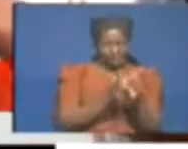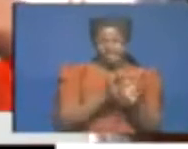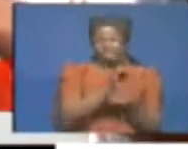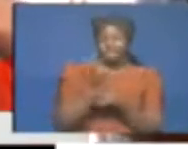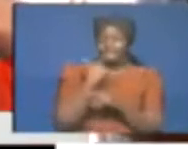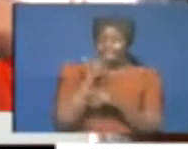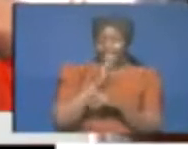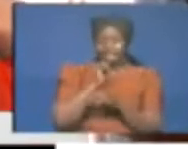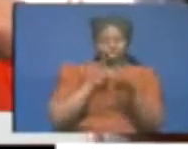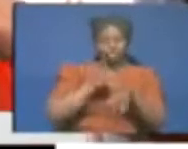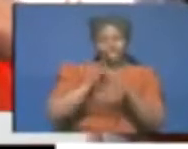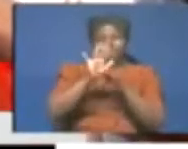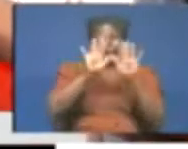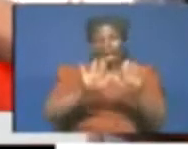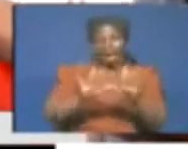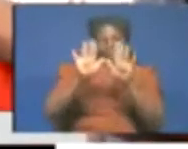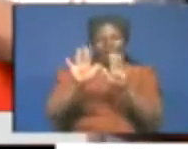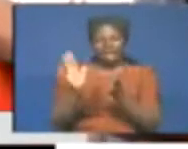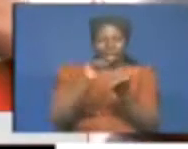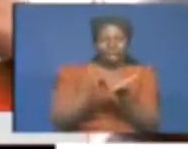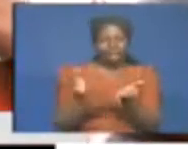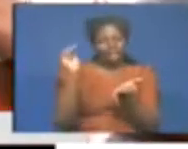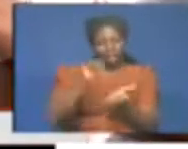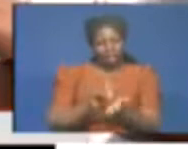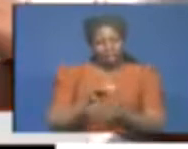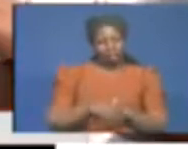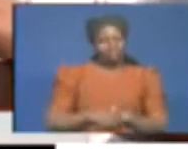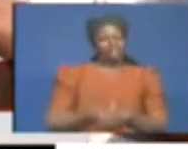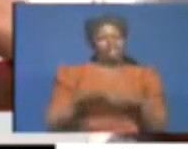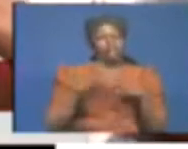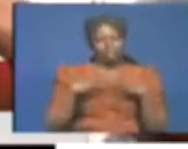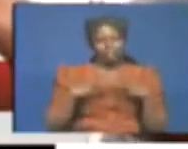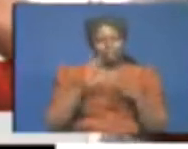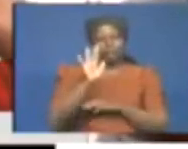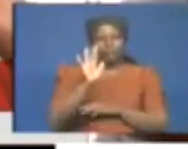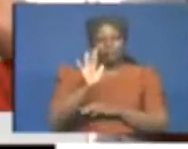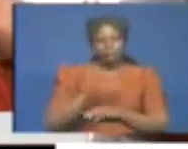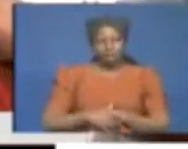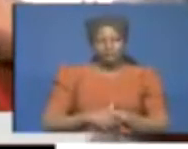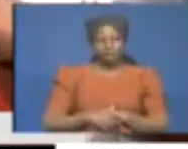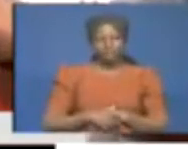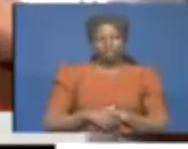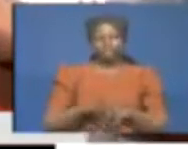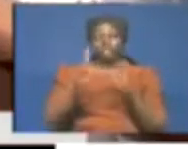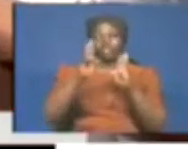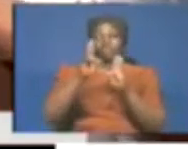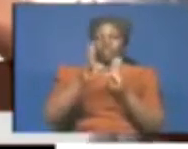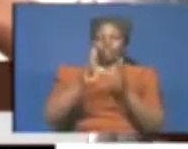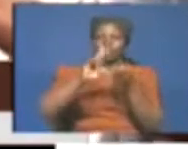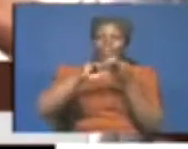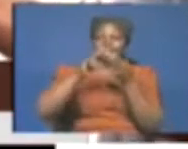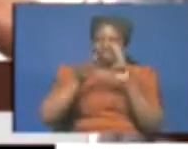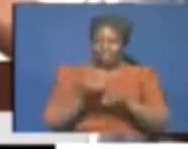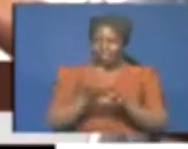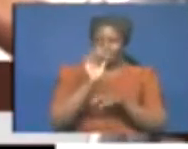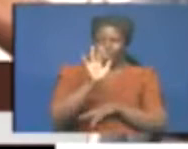your campaigns over and over again. Of your people there, their relatives are there in large